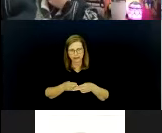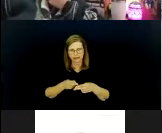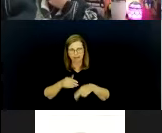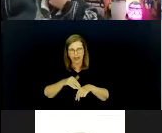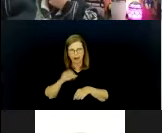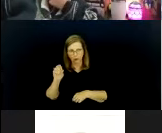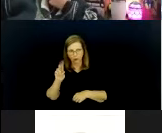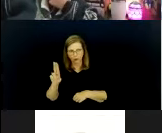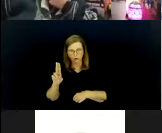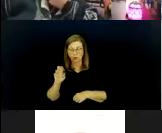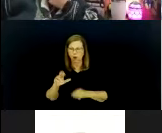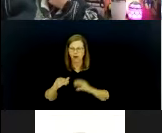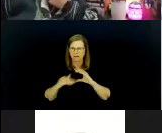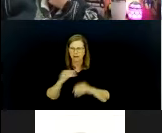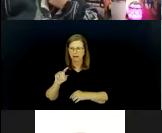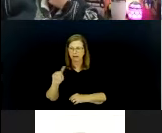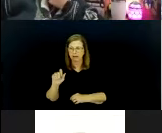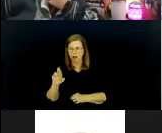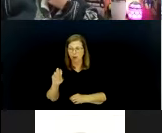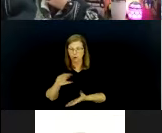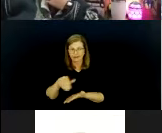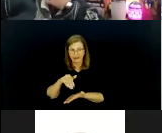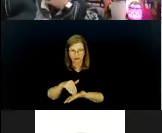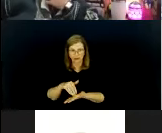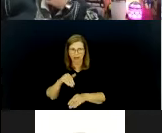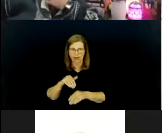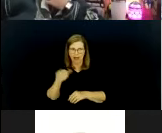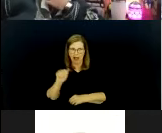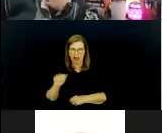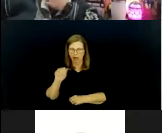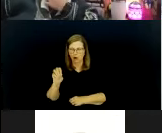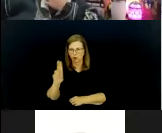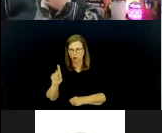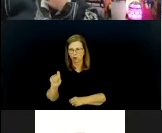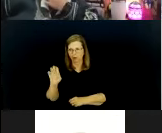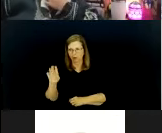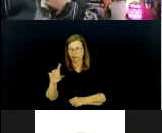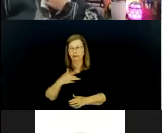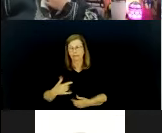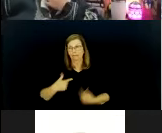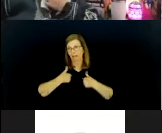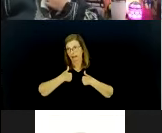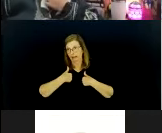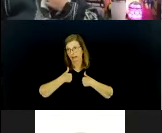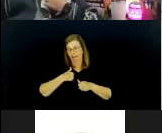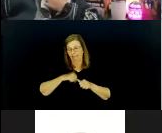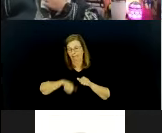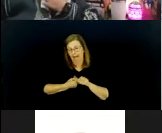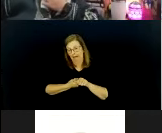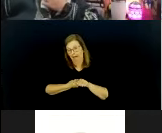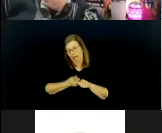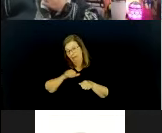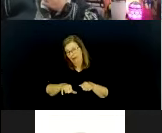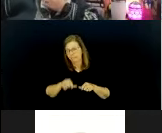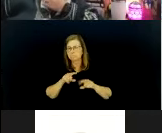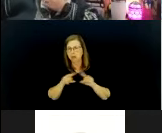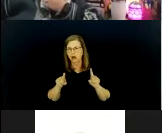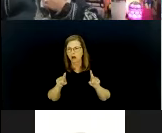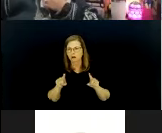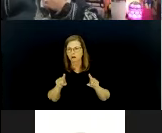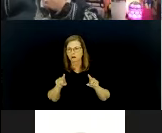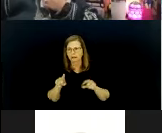you can email us at the zerocenter@ou.edu. That's usually me behind the scenes there, but